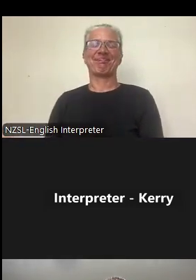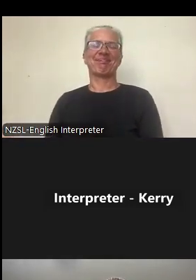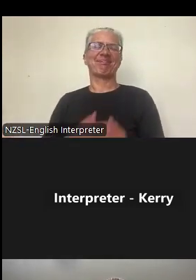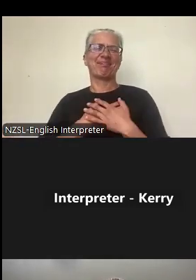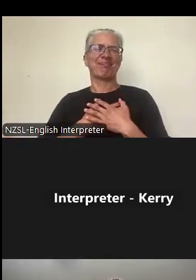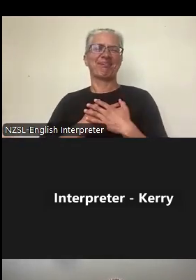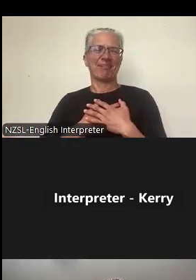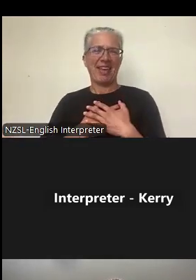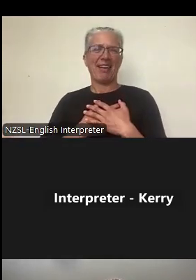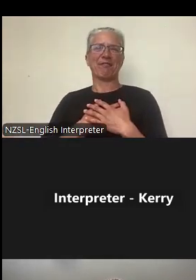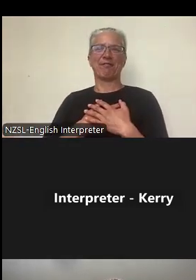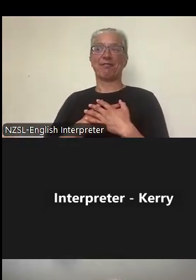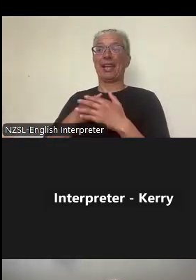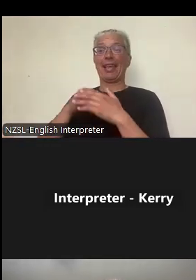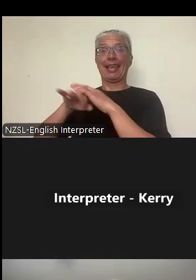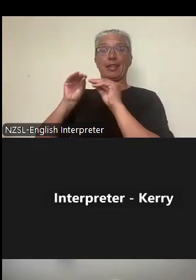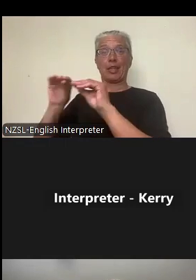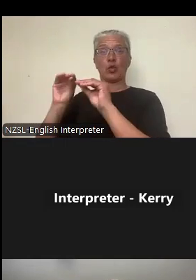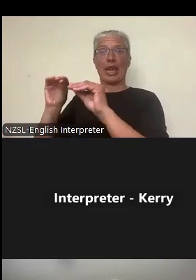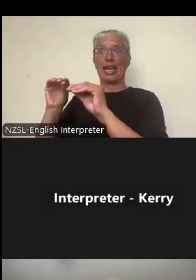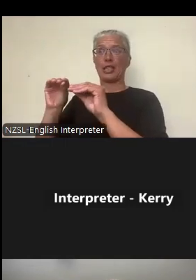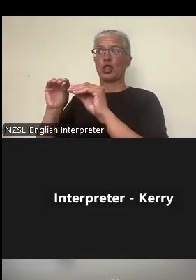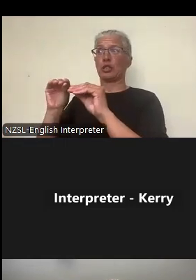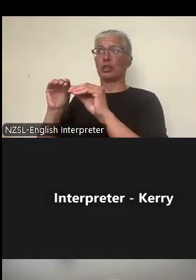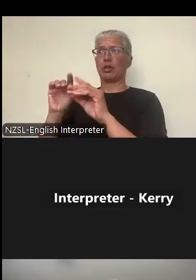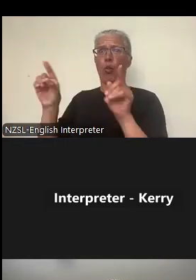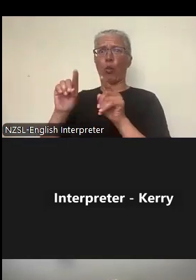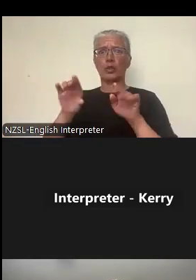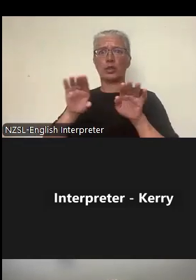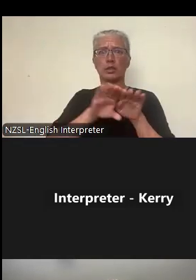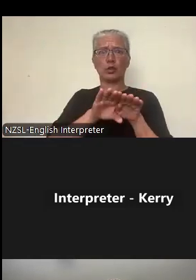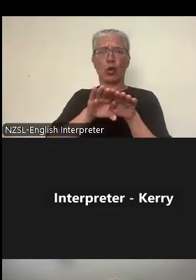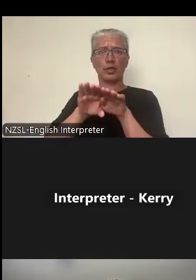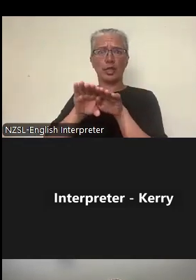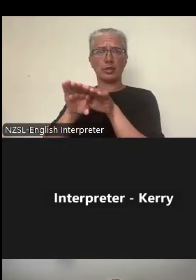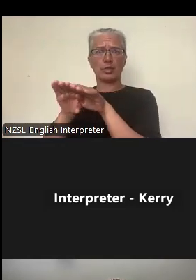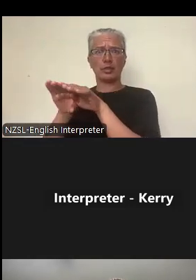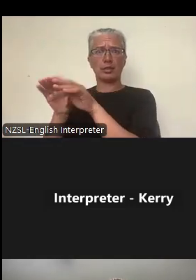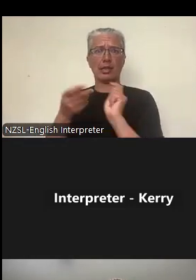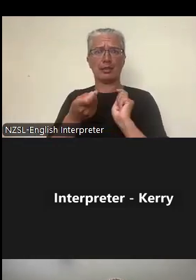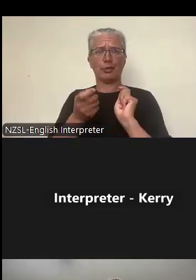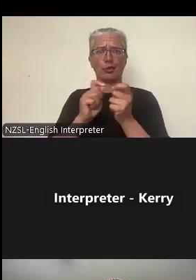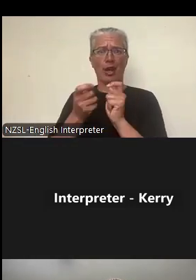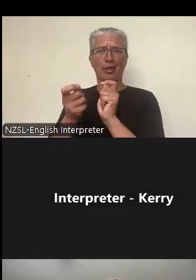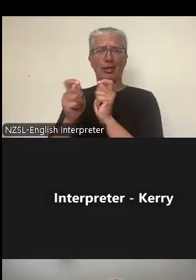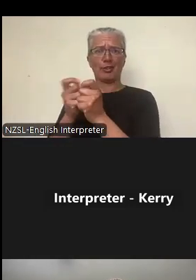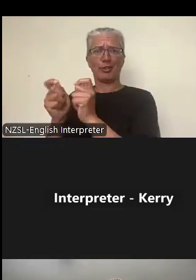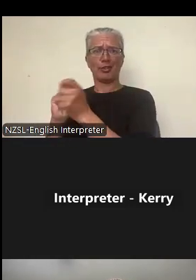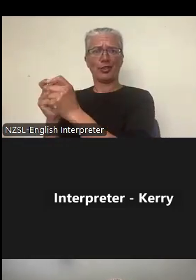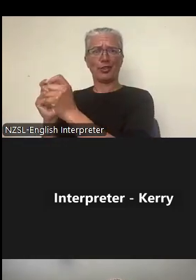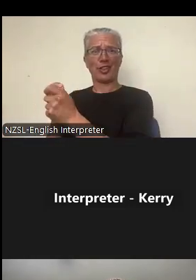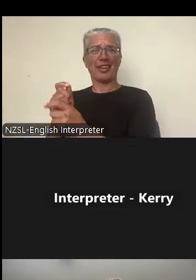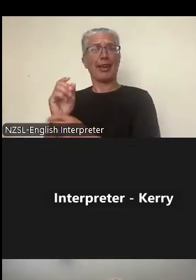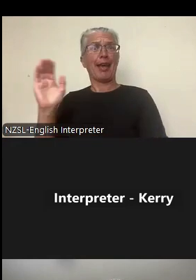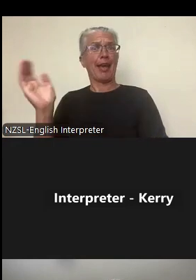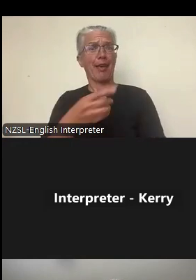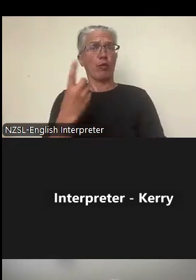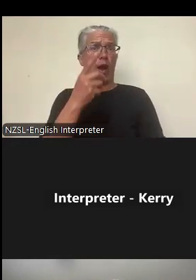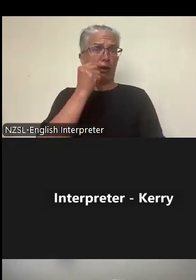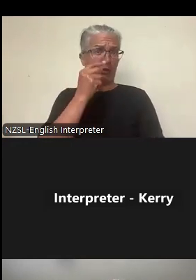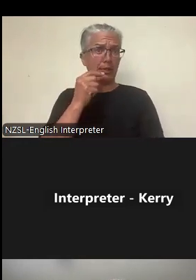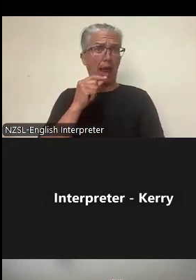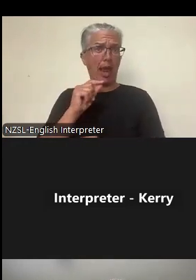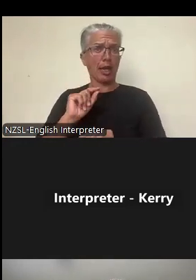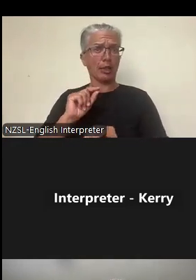in education. And everyone has their own way of coping with or equally embracing change. So